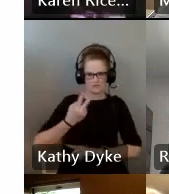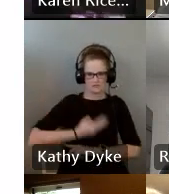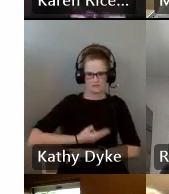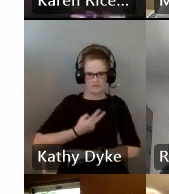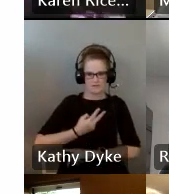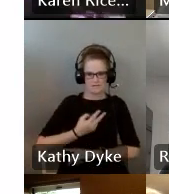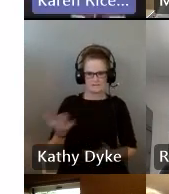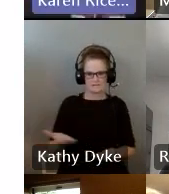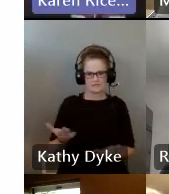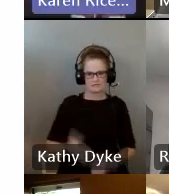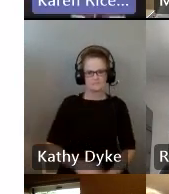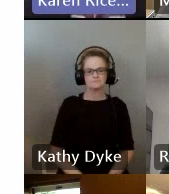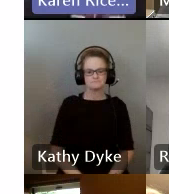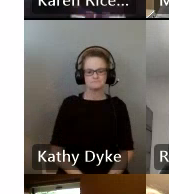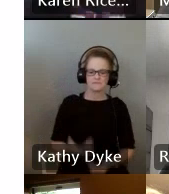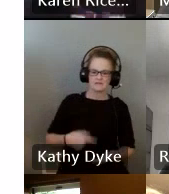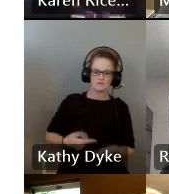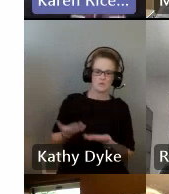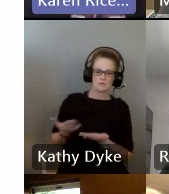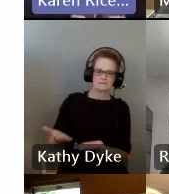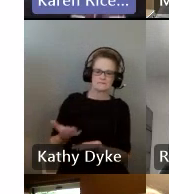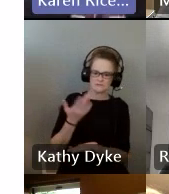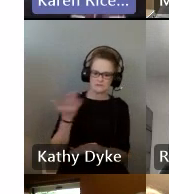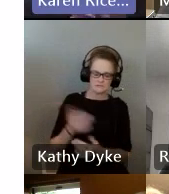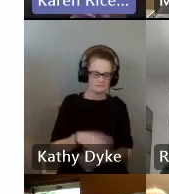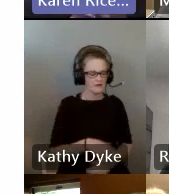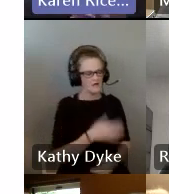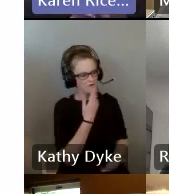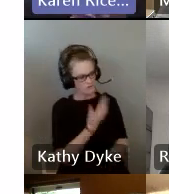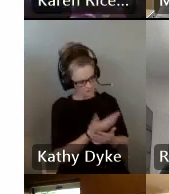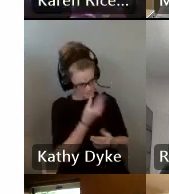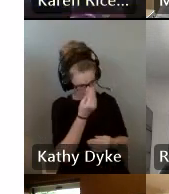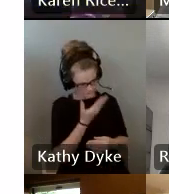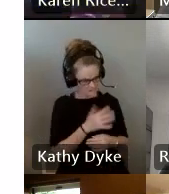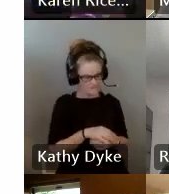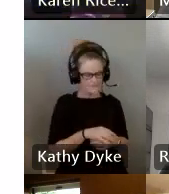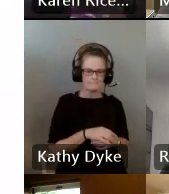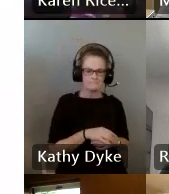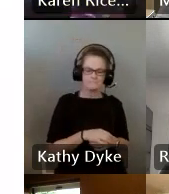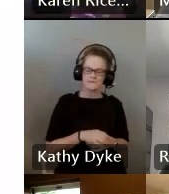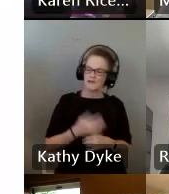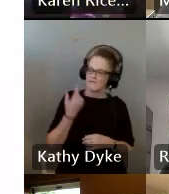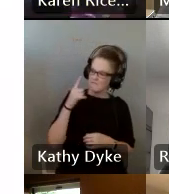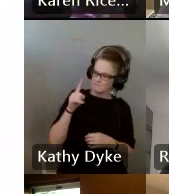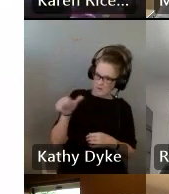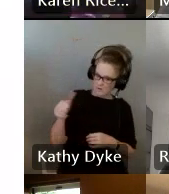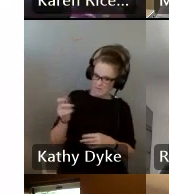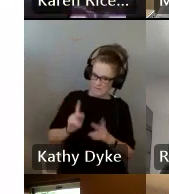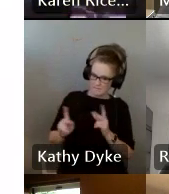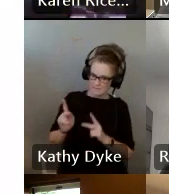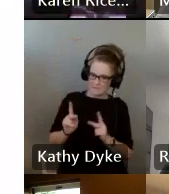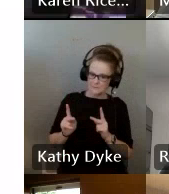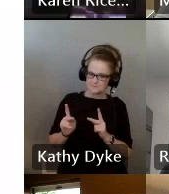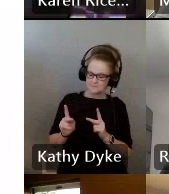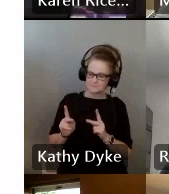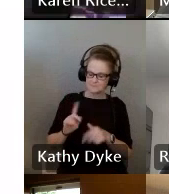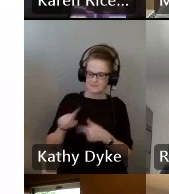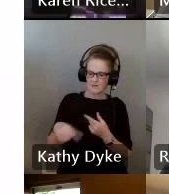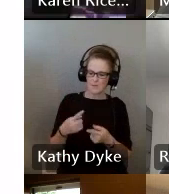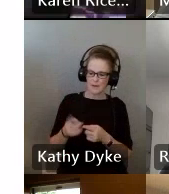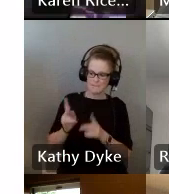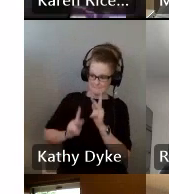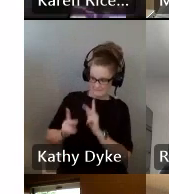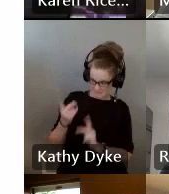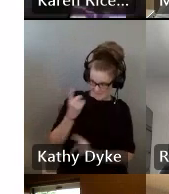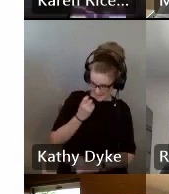here. Excellent. And just for people to, when people ask